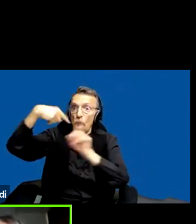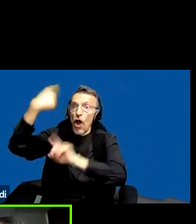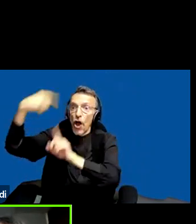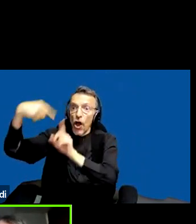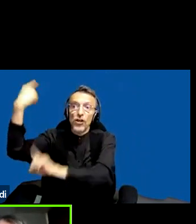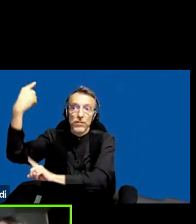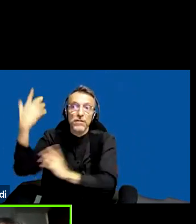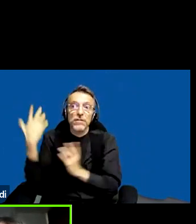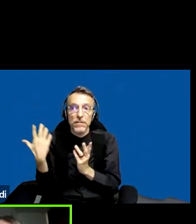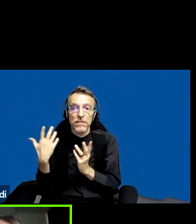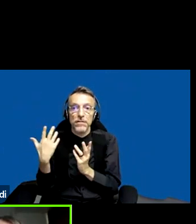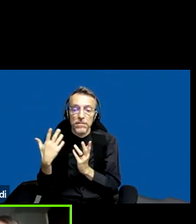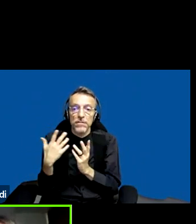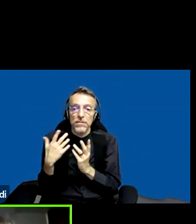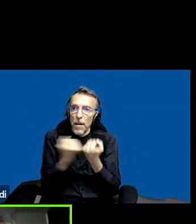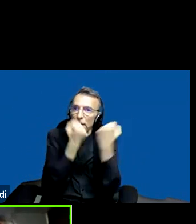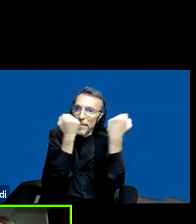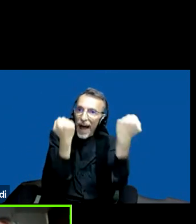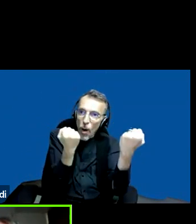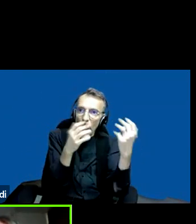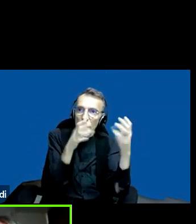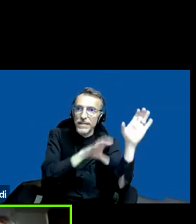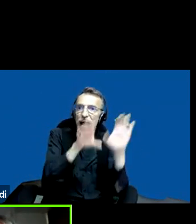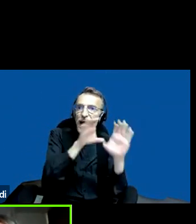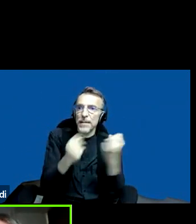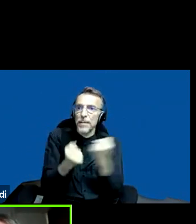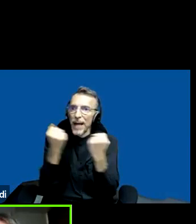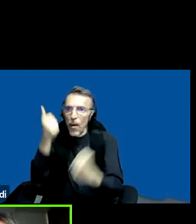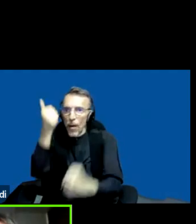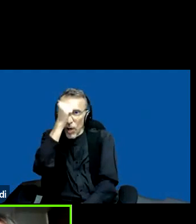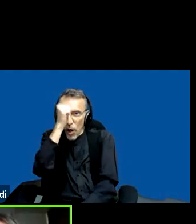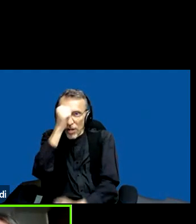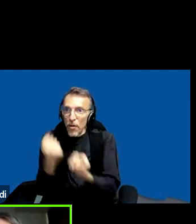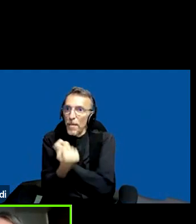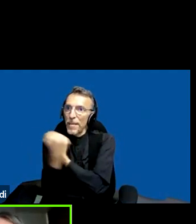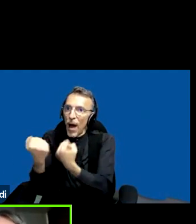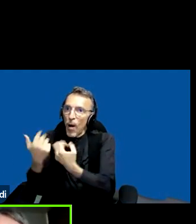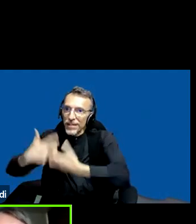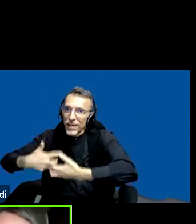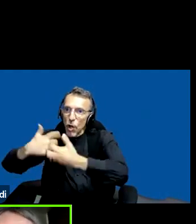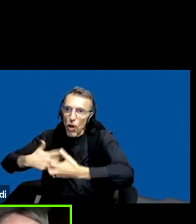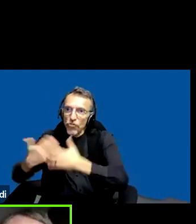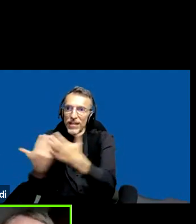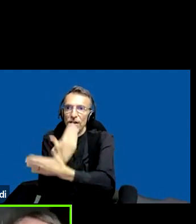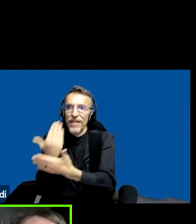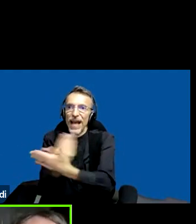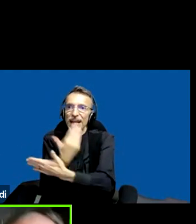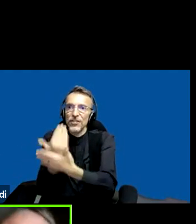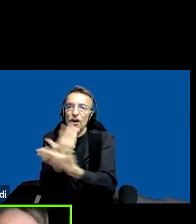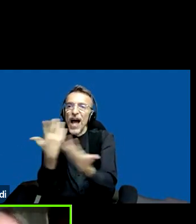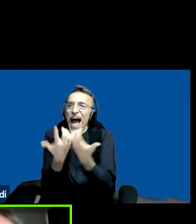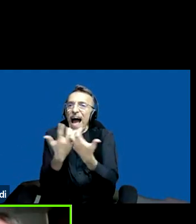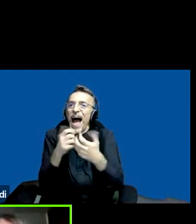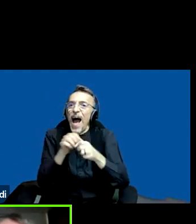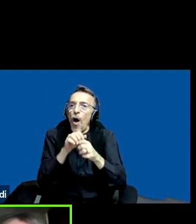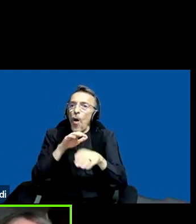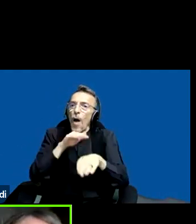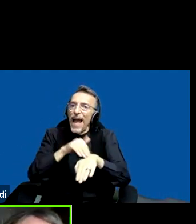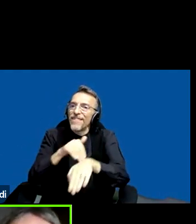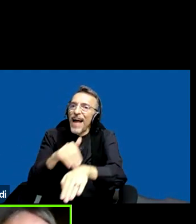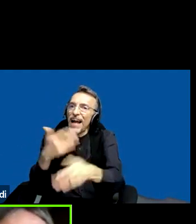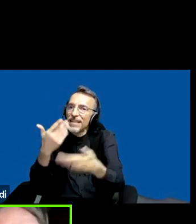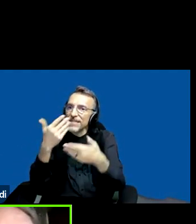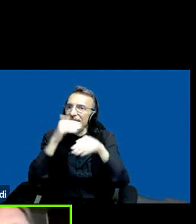issues around power in science, power in knowledge, power in technology and innovation, they play out in remarkably similar ways in what has